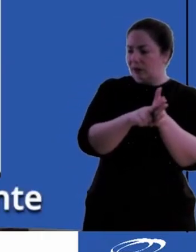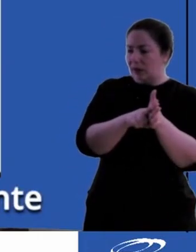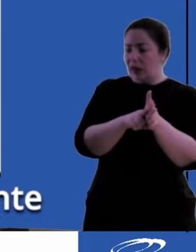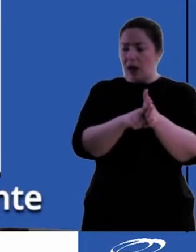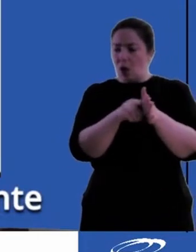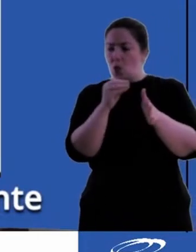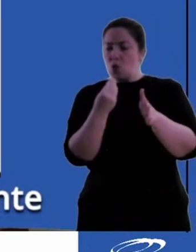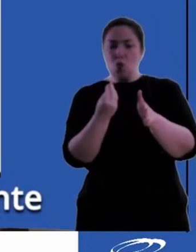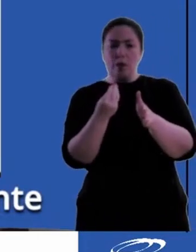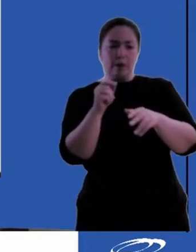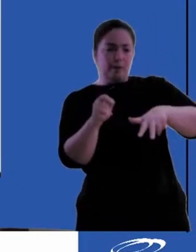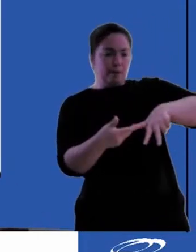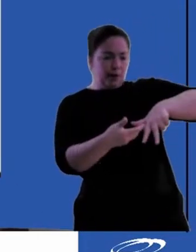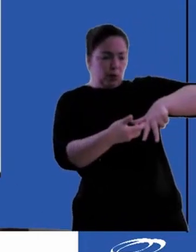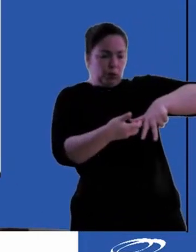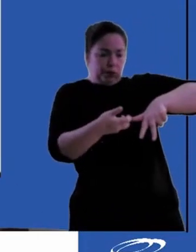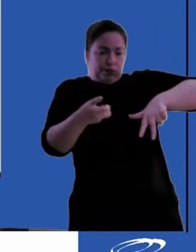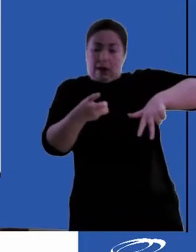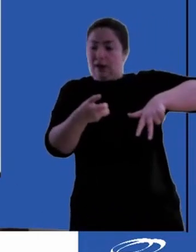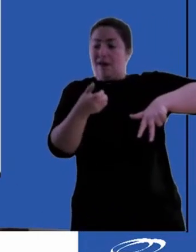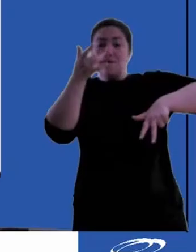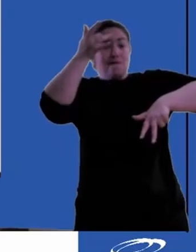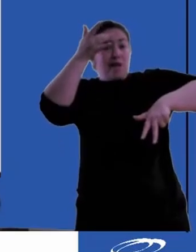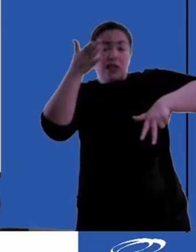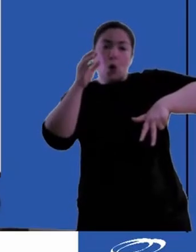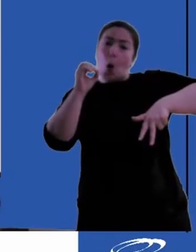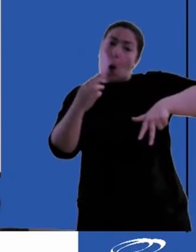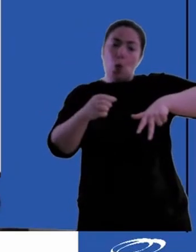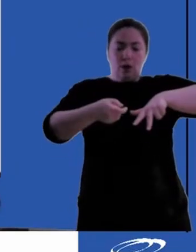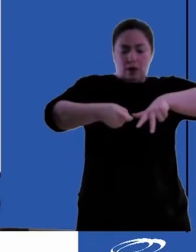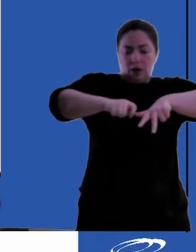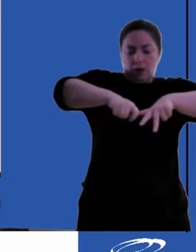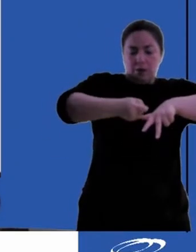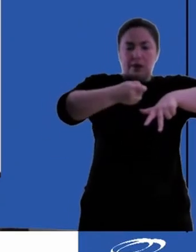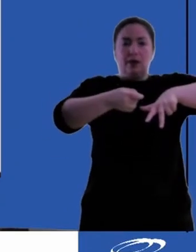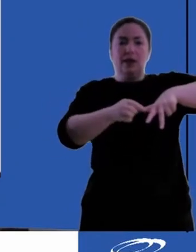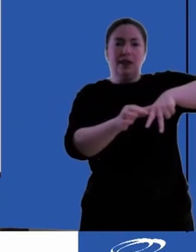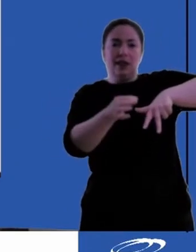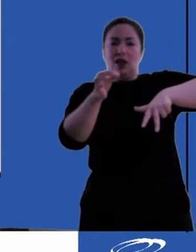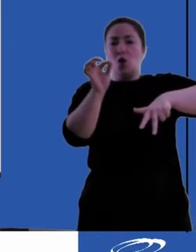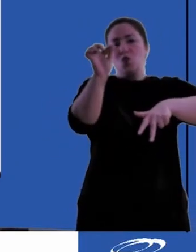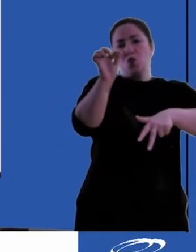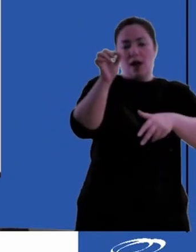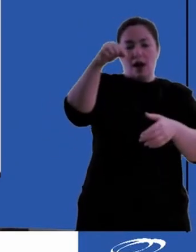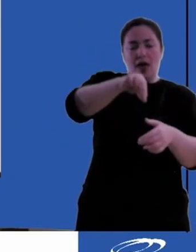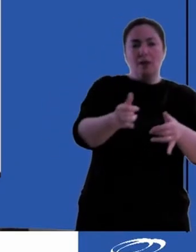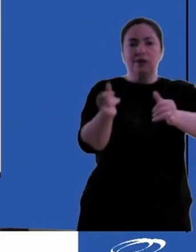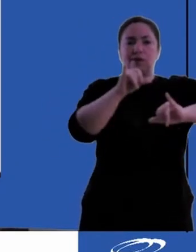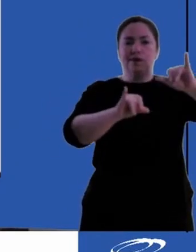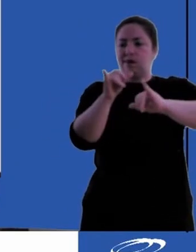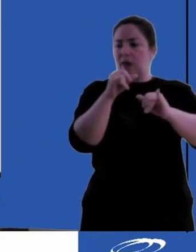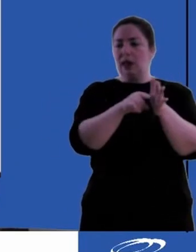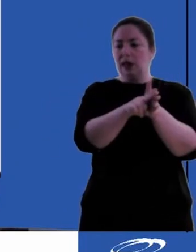easily collected, certainly more so than periprosthetic tissue or the implant itself. And synovial fluid analysis can